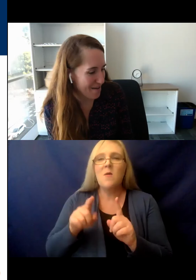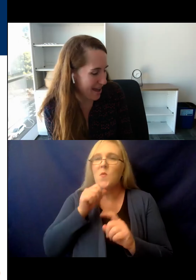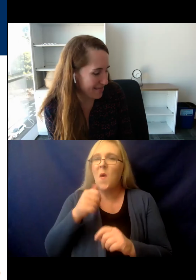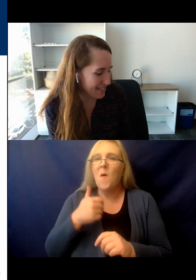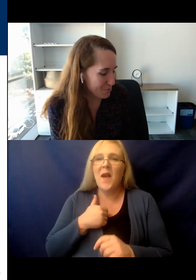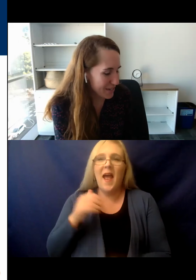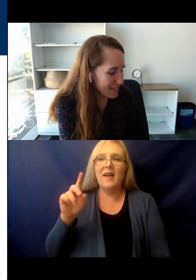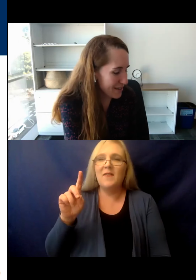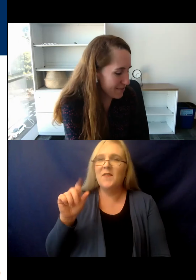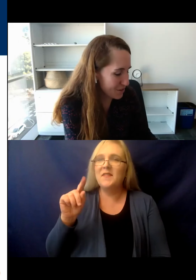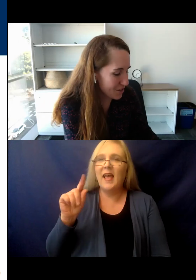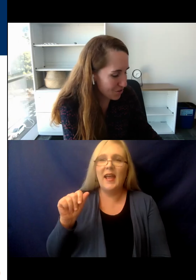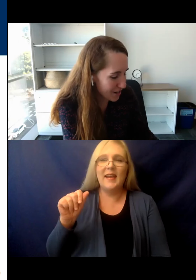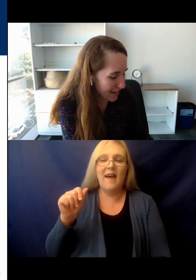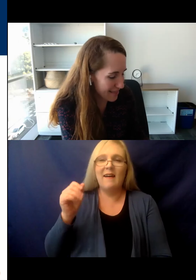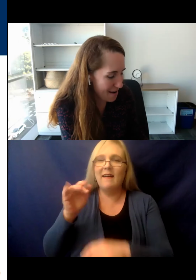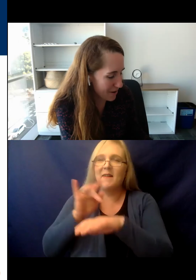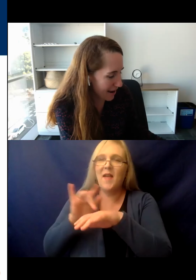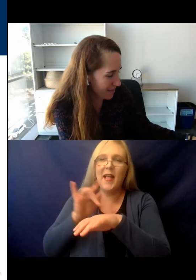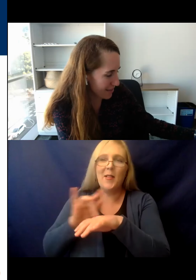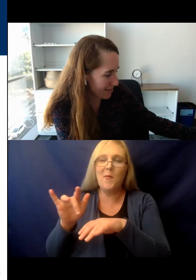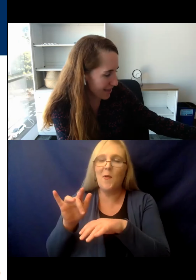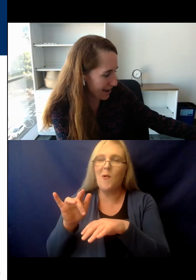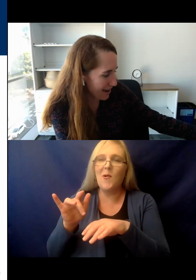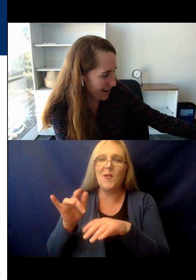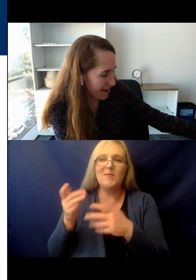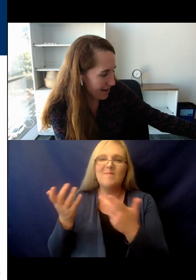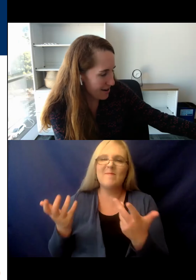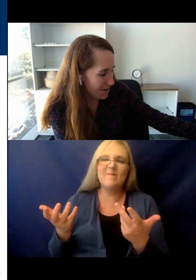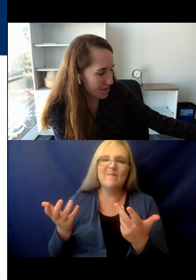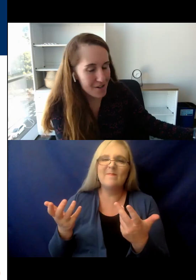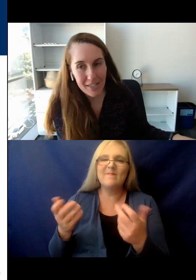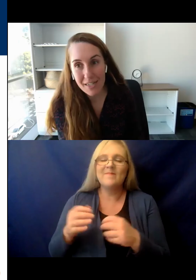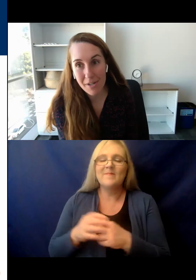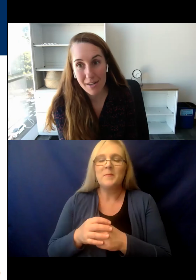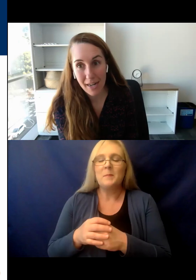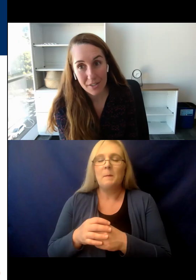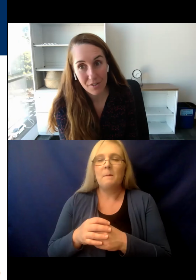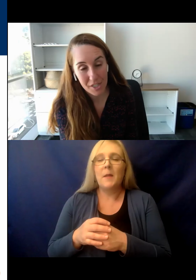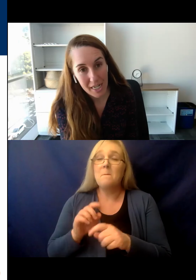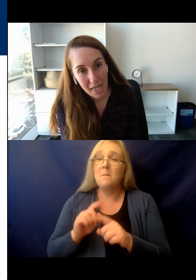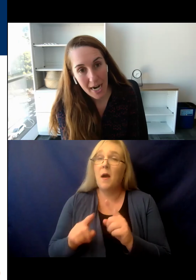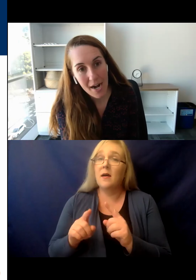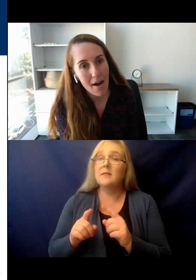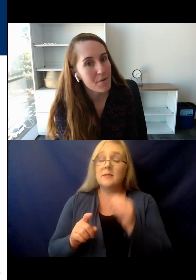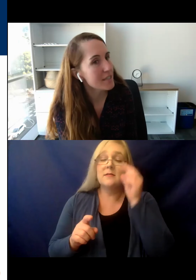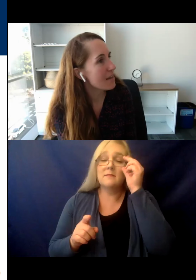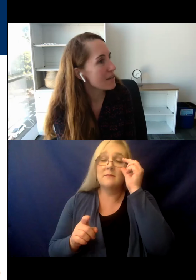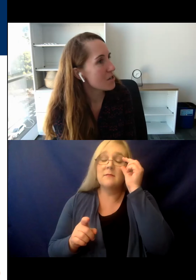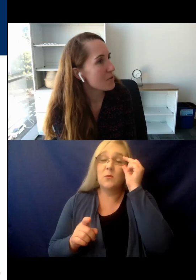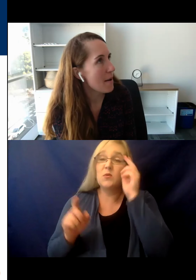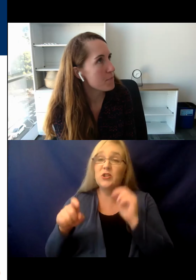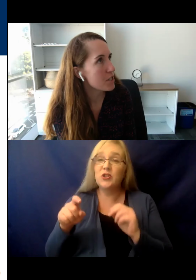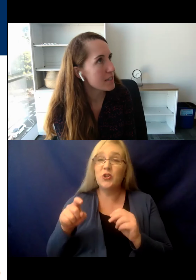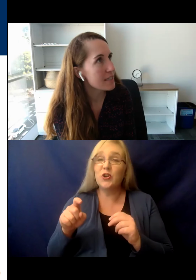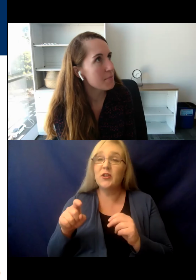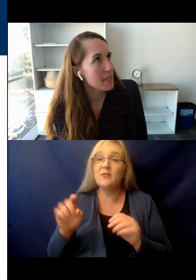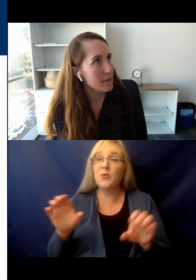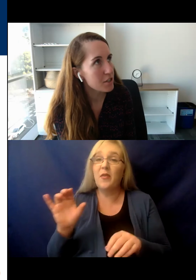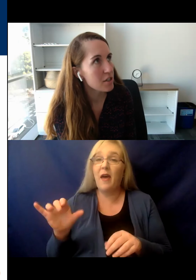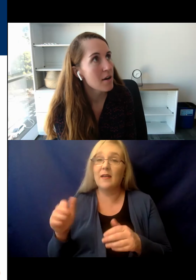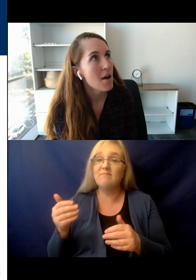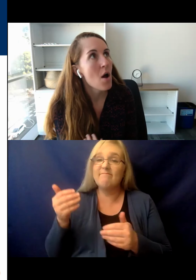available at this point to be able to look at that, but I think that needs to be the next frontier. And I will tell you, just